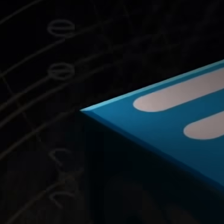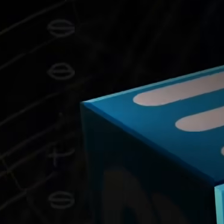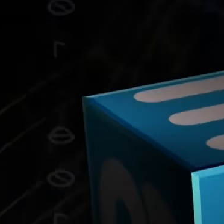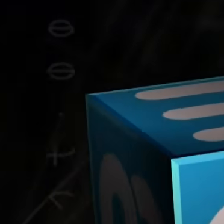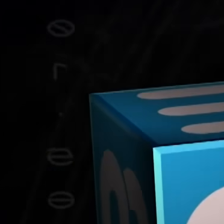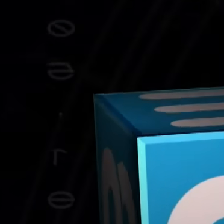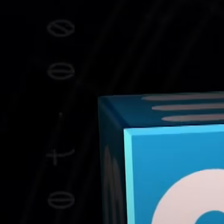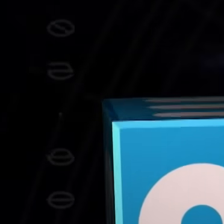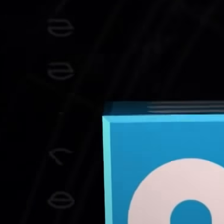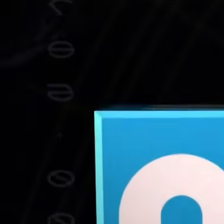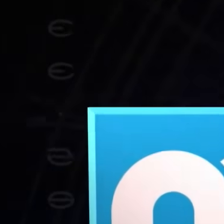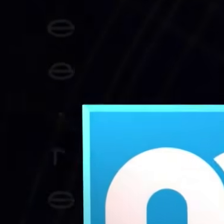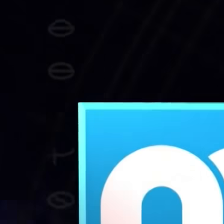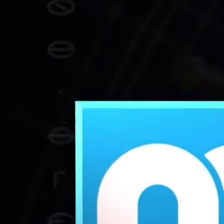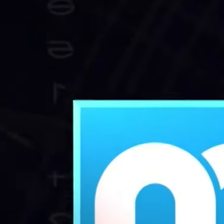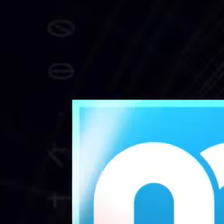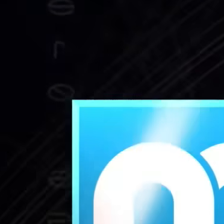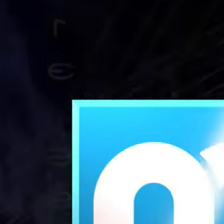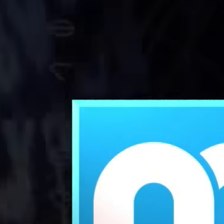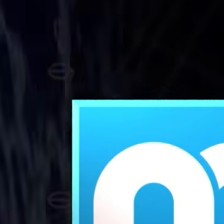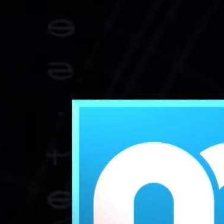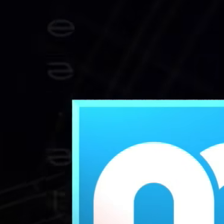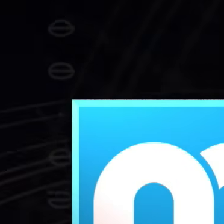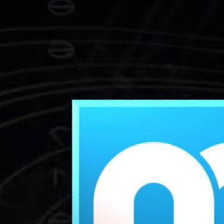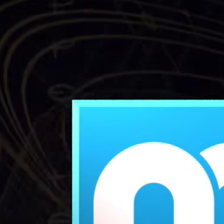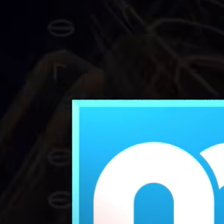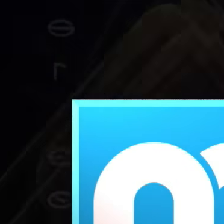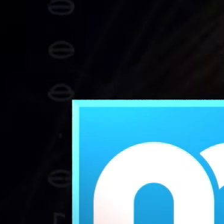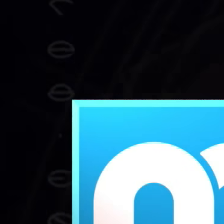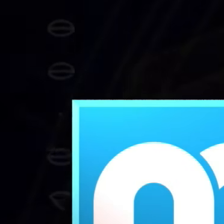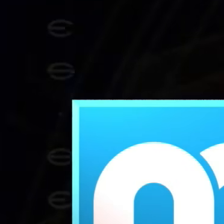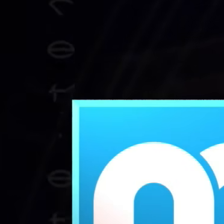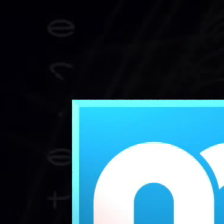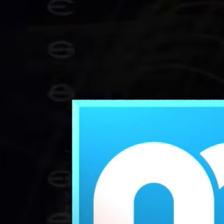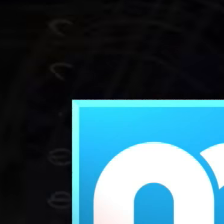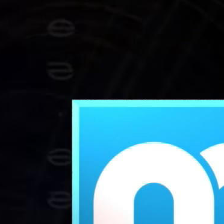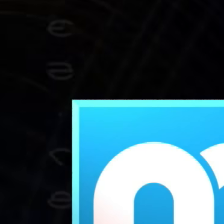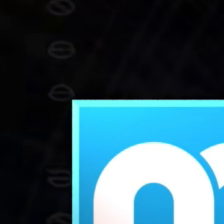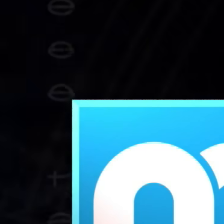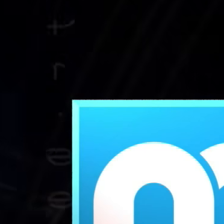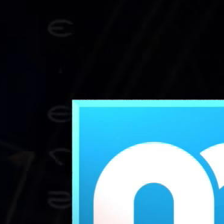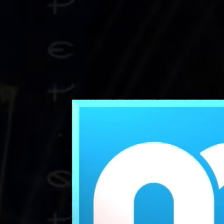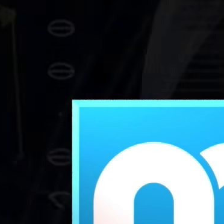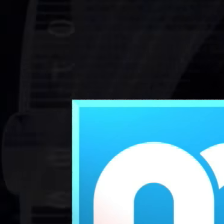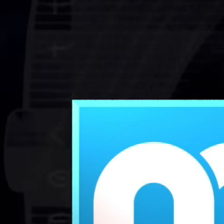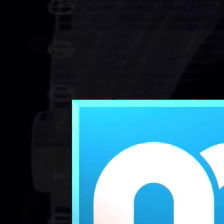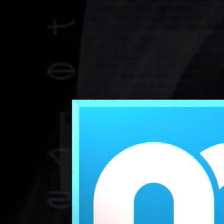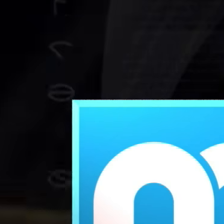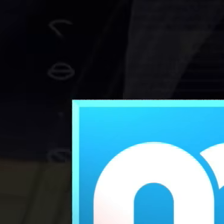This has been a service of the Metro Nashville Network. If you would like to see this presentation again,